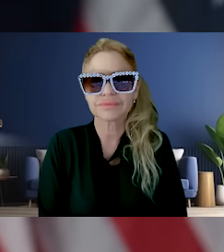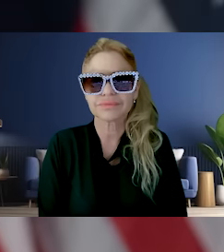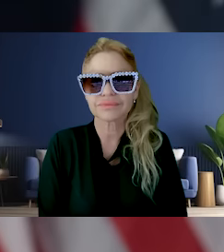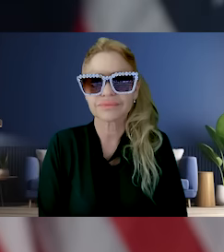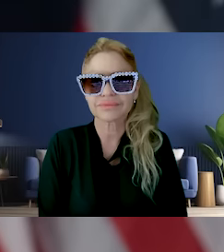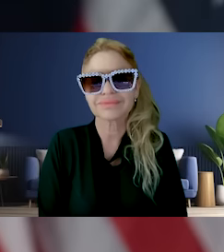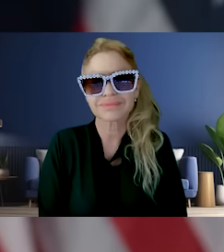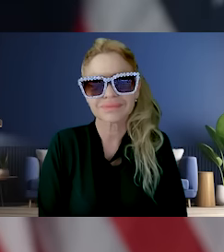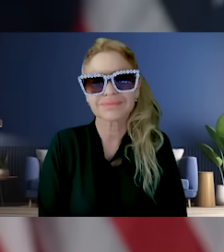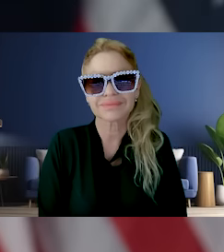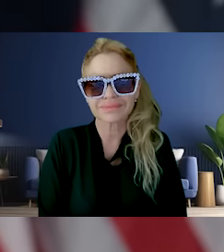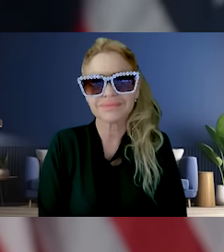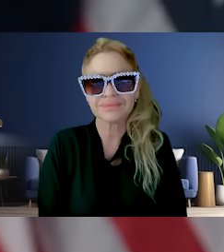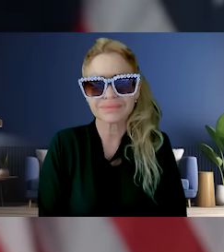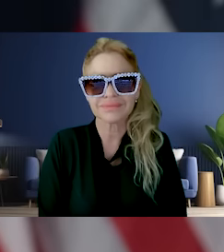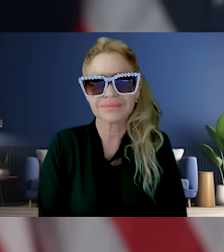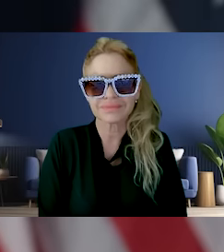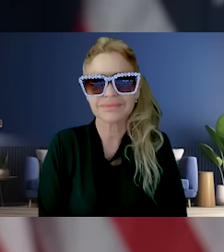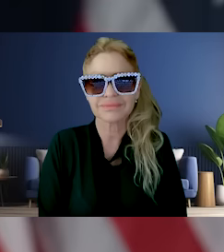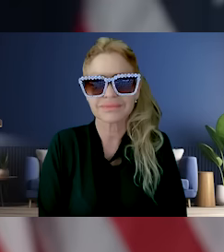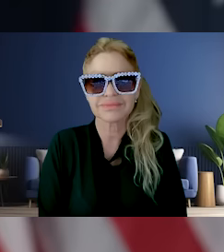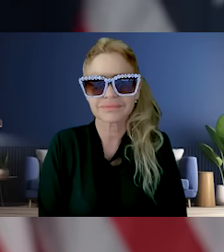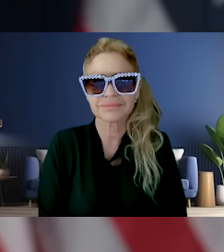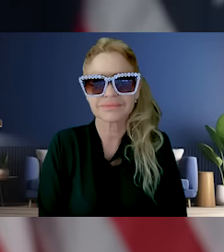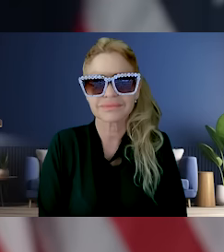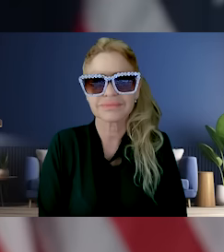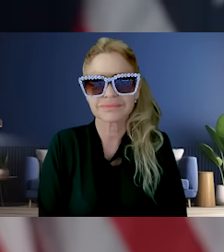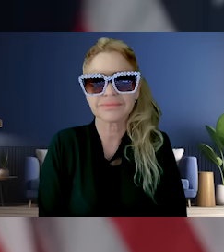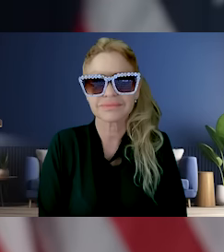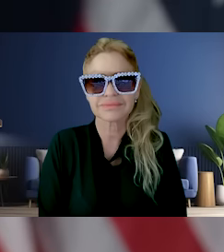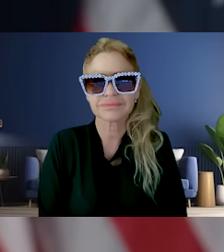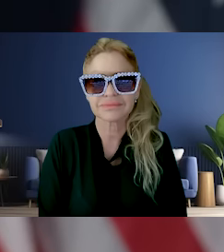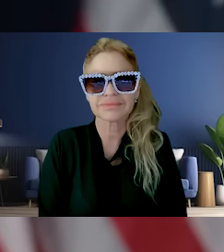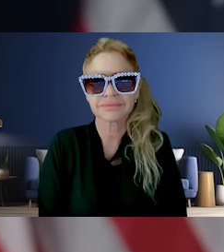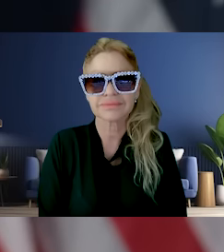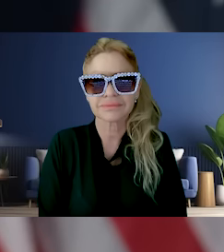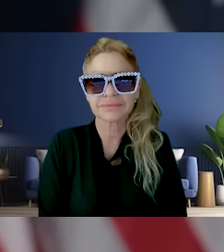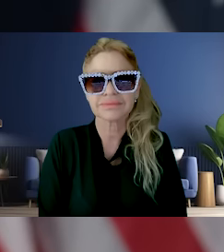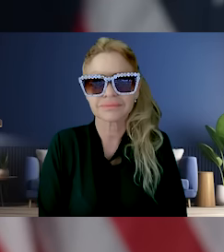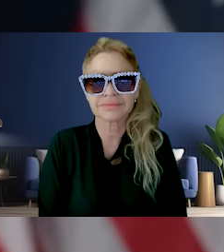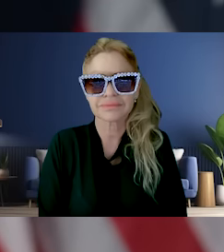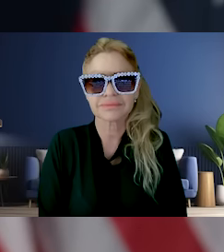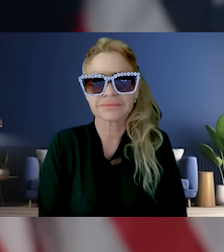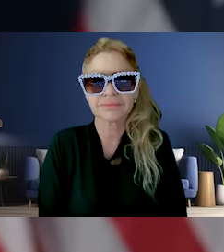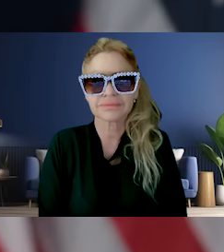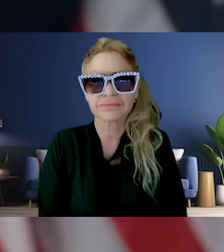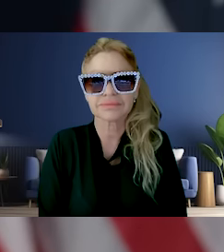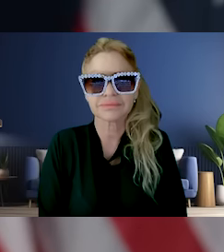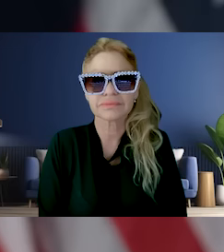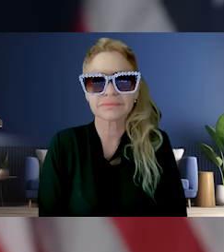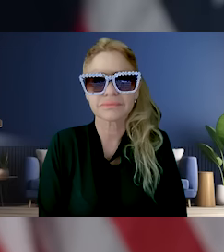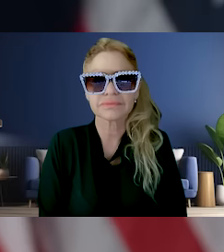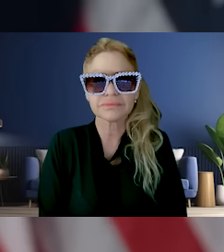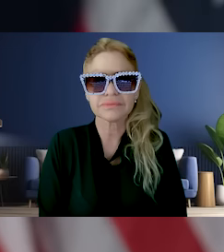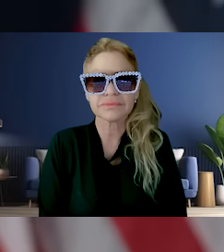I are praying for you as you face the aftermath of Hurricane Milton. We are deeply saddened by the